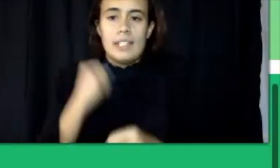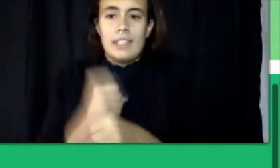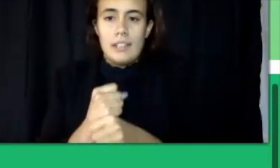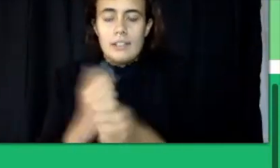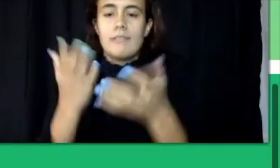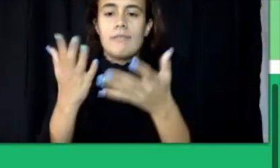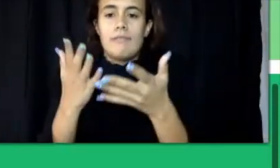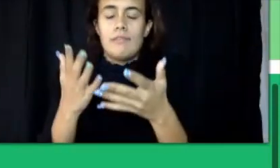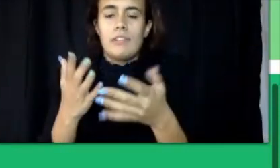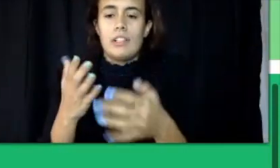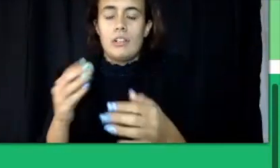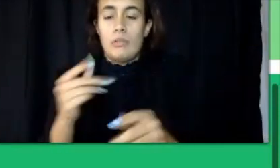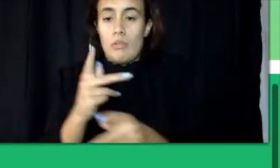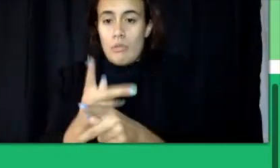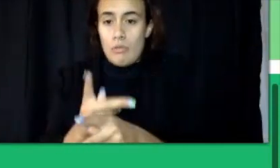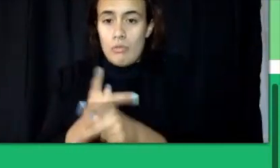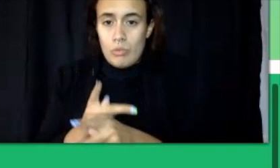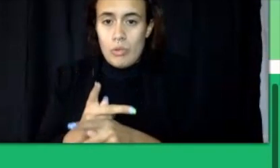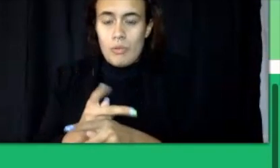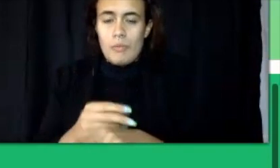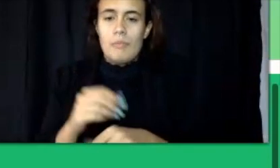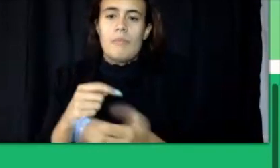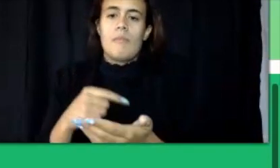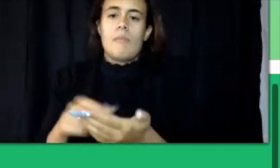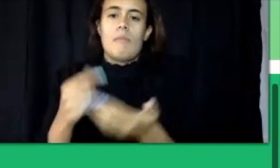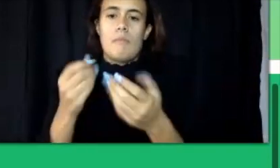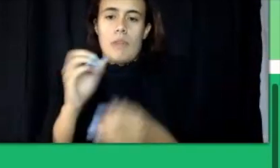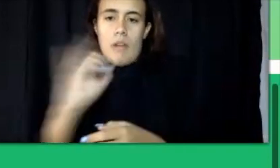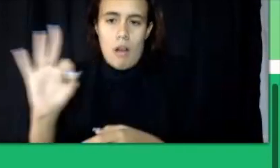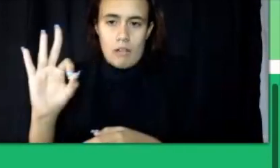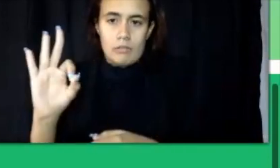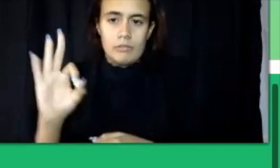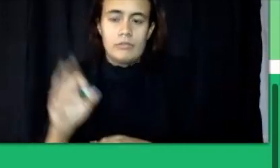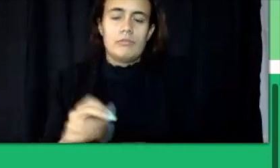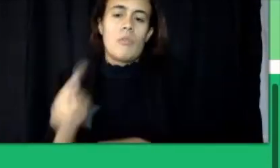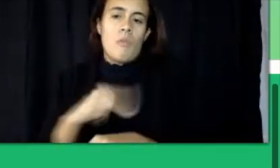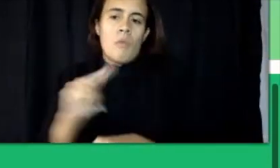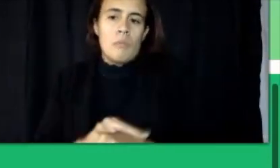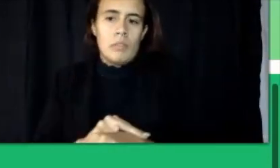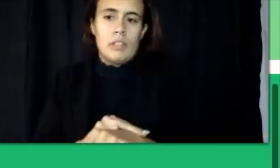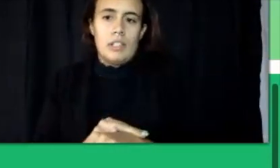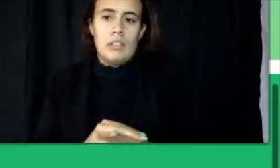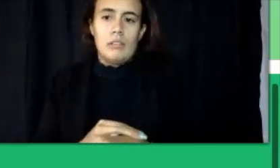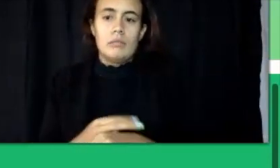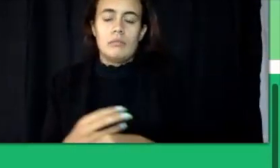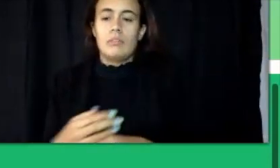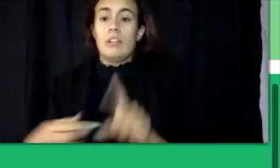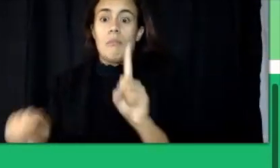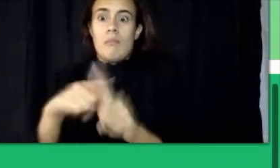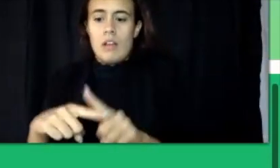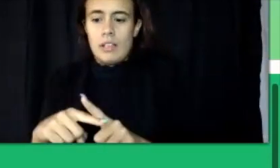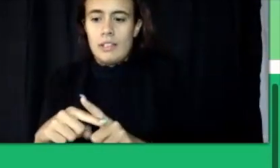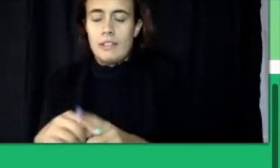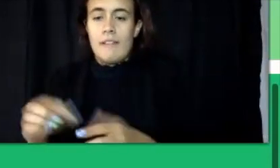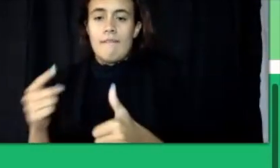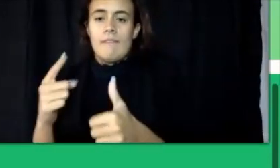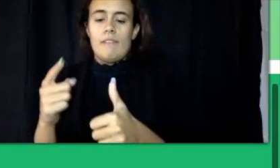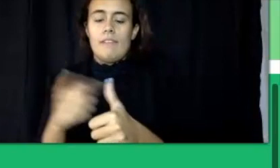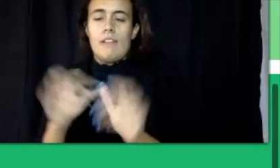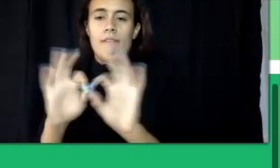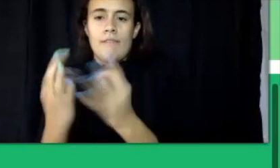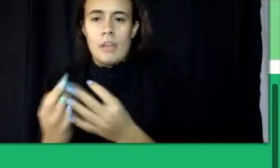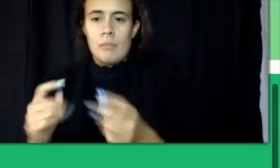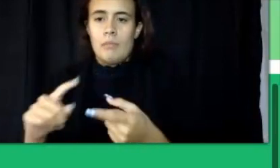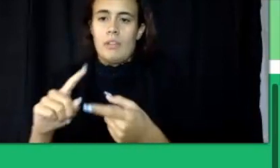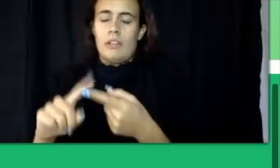lives, starting entry-level work, trying to start families, or having to take care of parents and loved ones. It's a lot to do all at once.